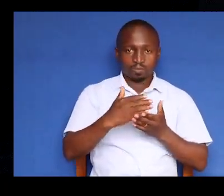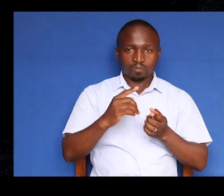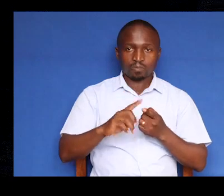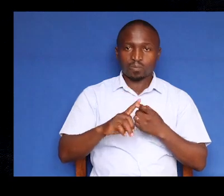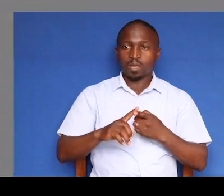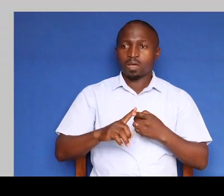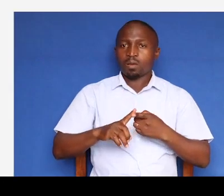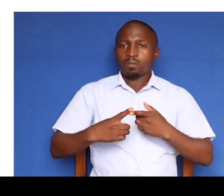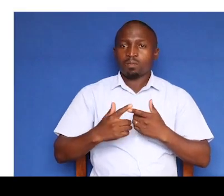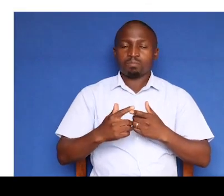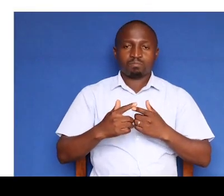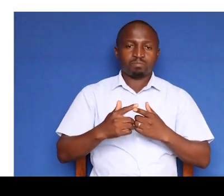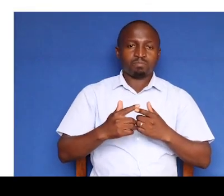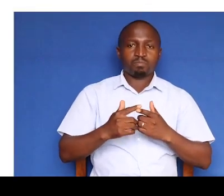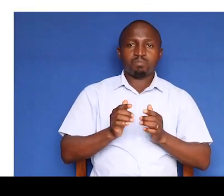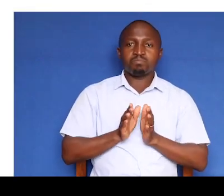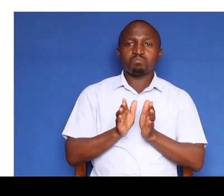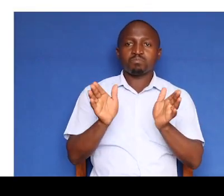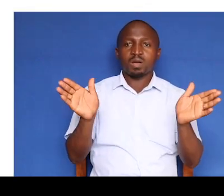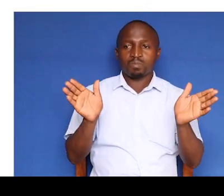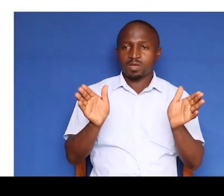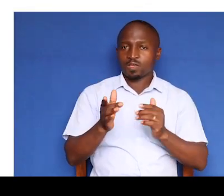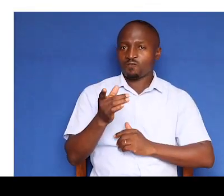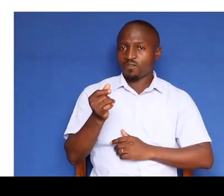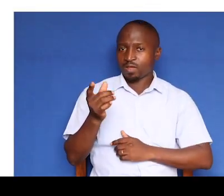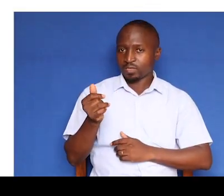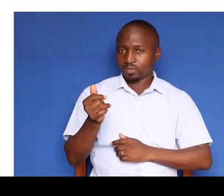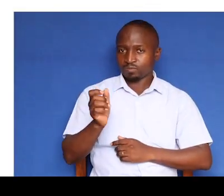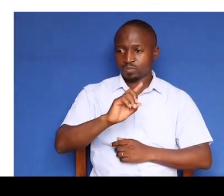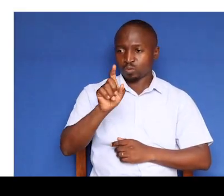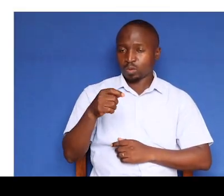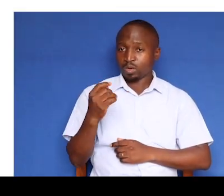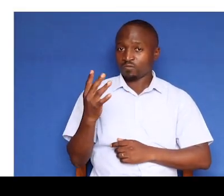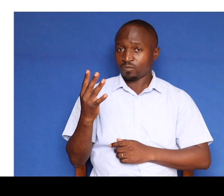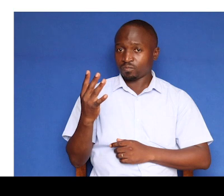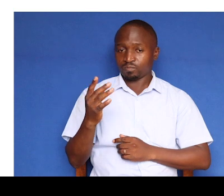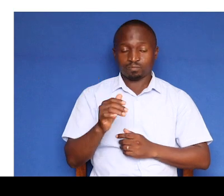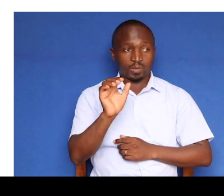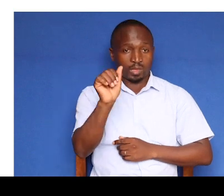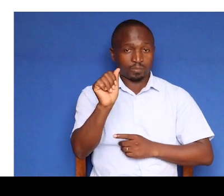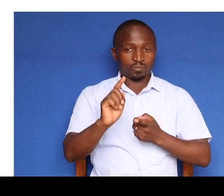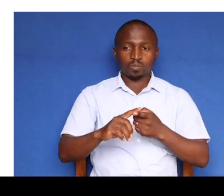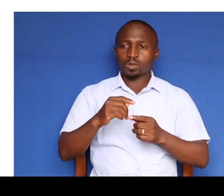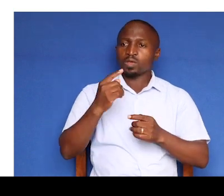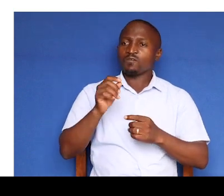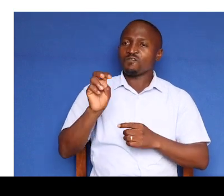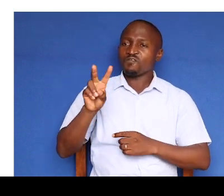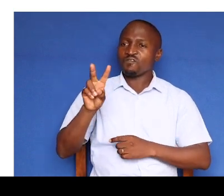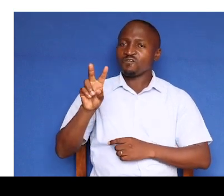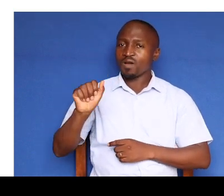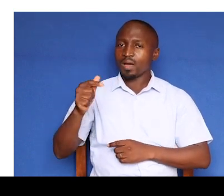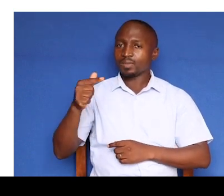public finance. Question number 4. A, what is VAT? What is